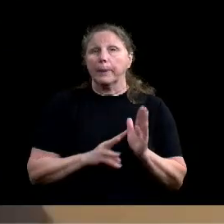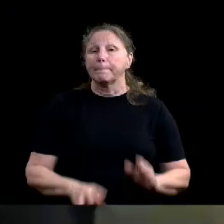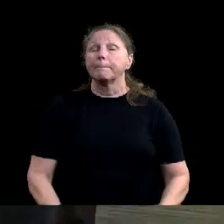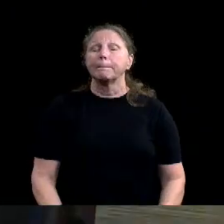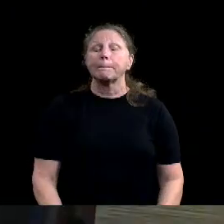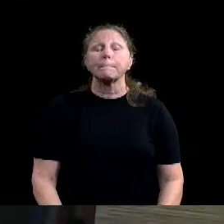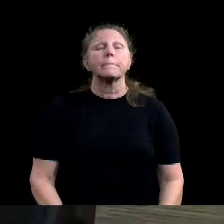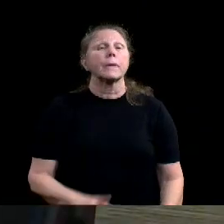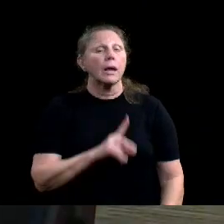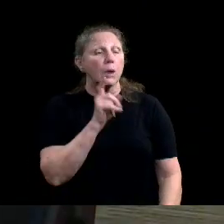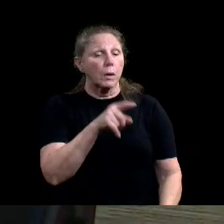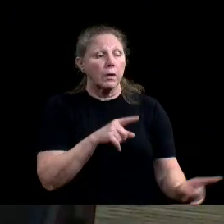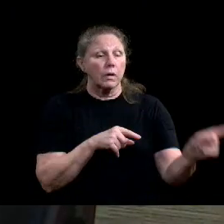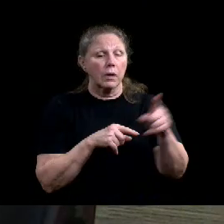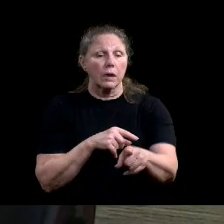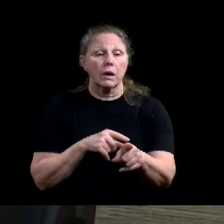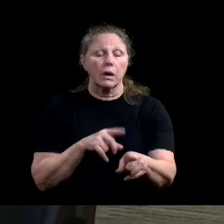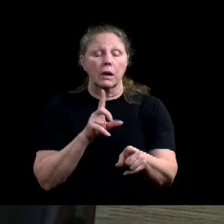KWTX.